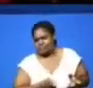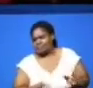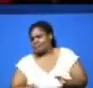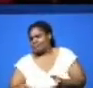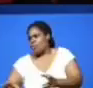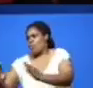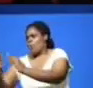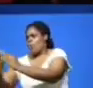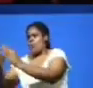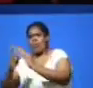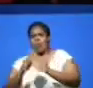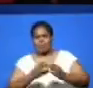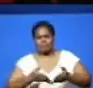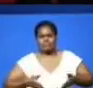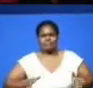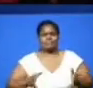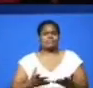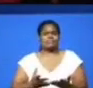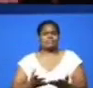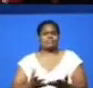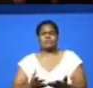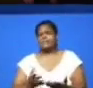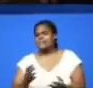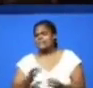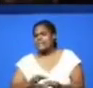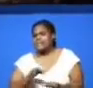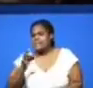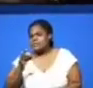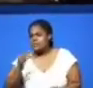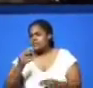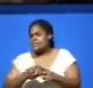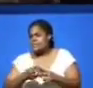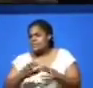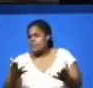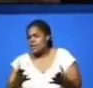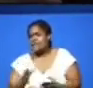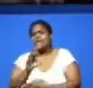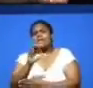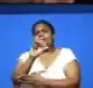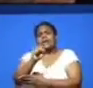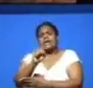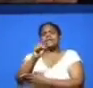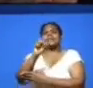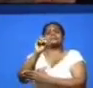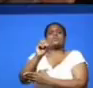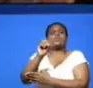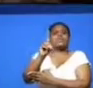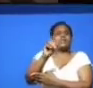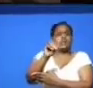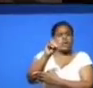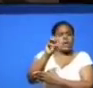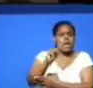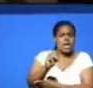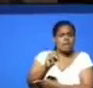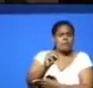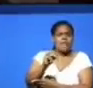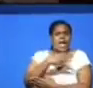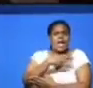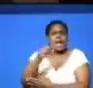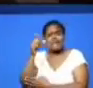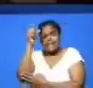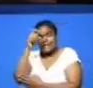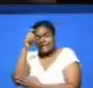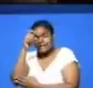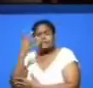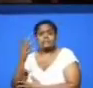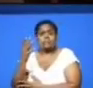city, which spiritually is called Sodom and Egypt, where also our